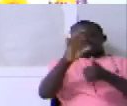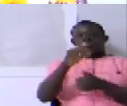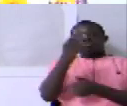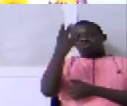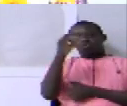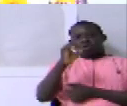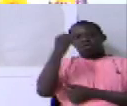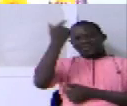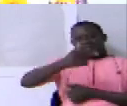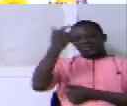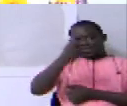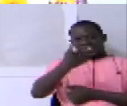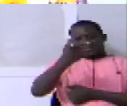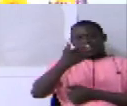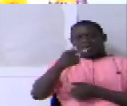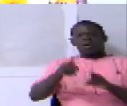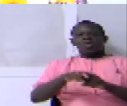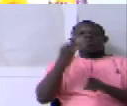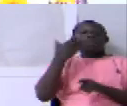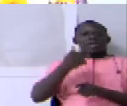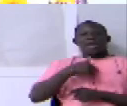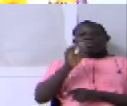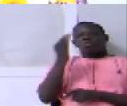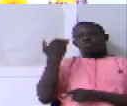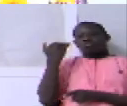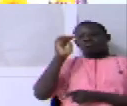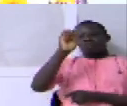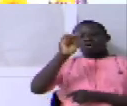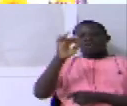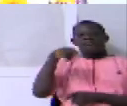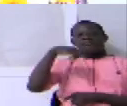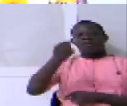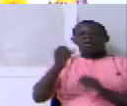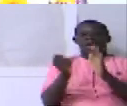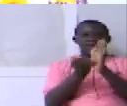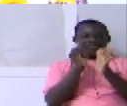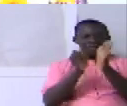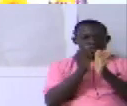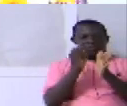kabo 2017, when I was called for investigations, up